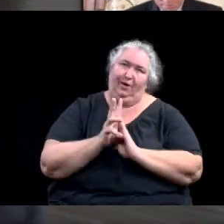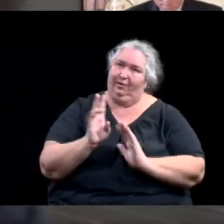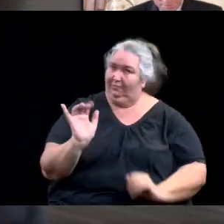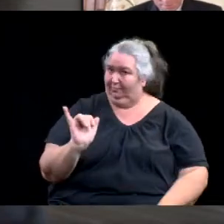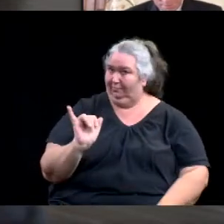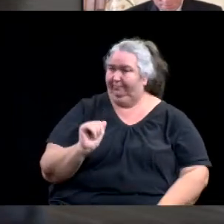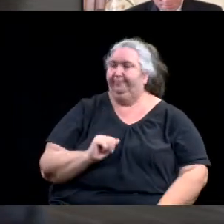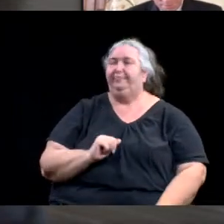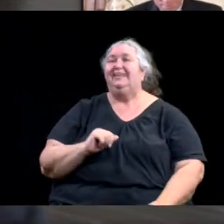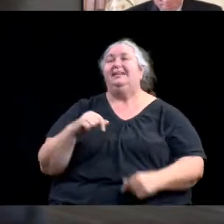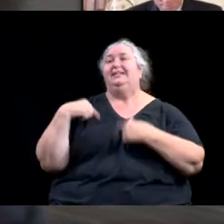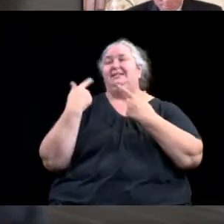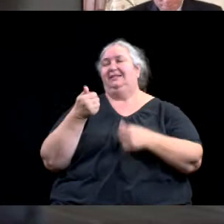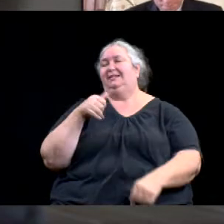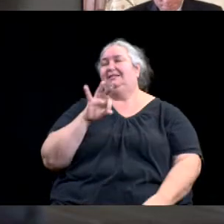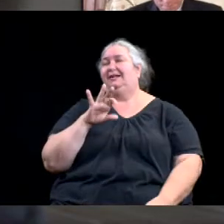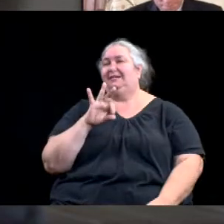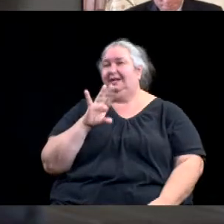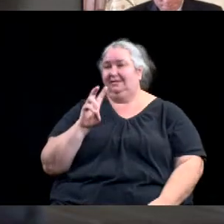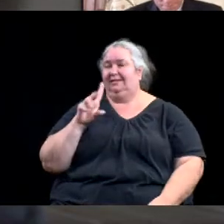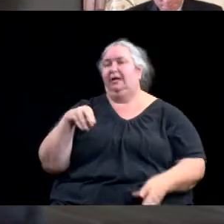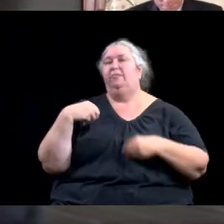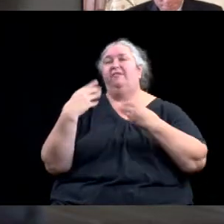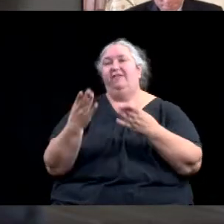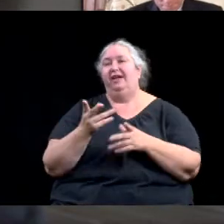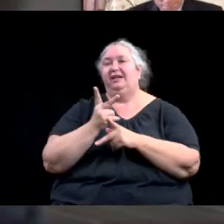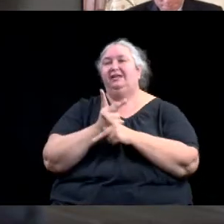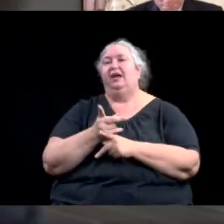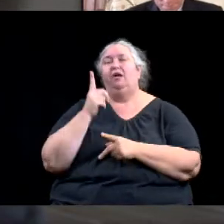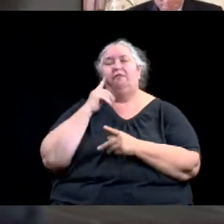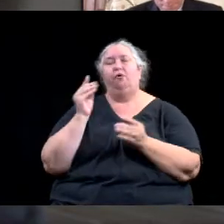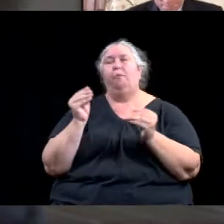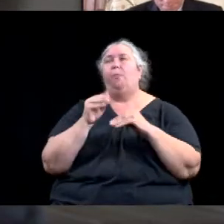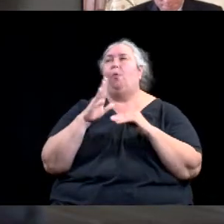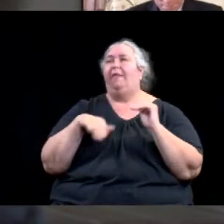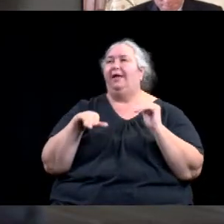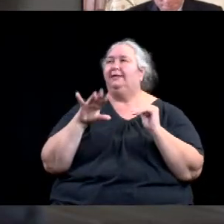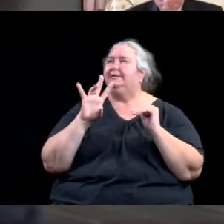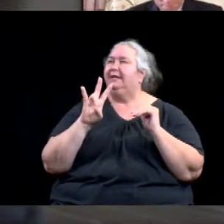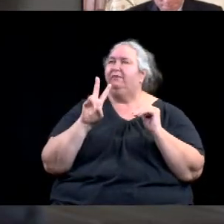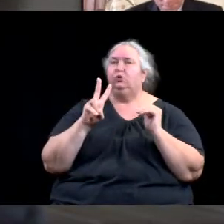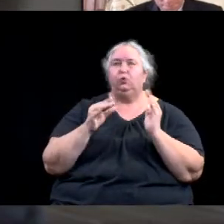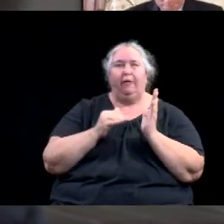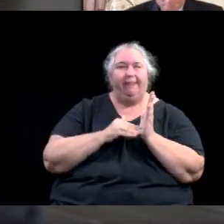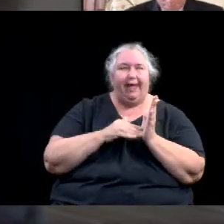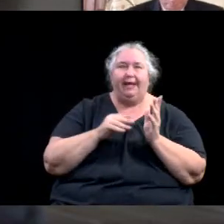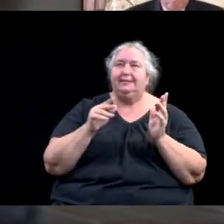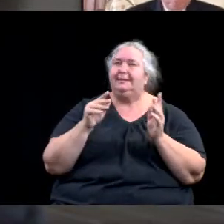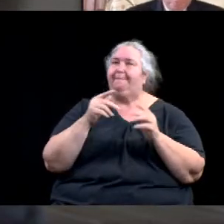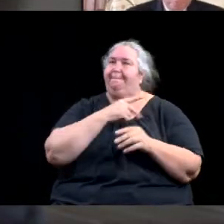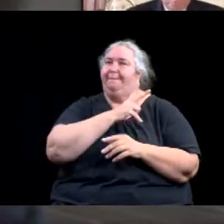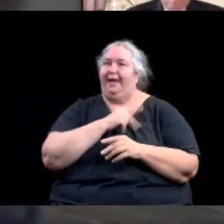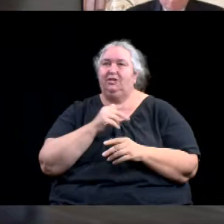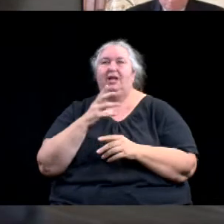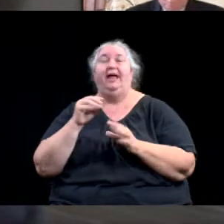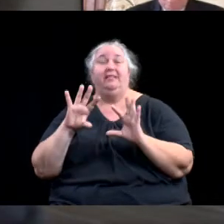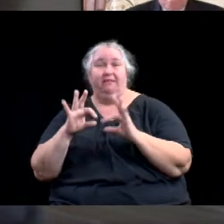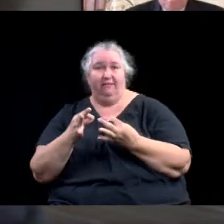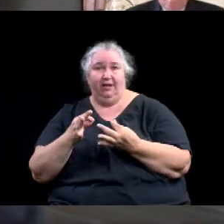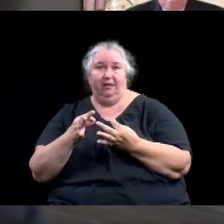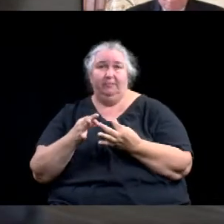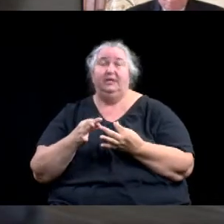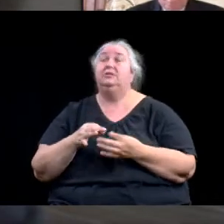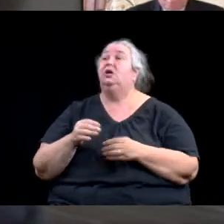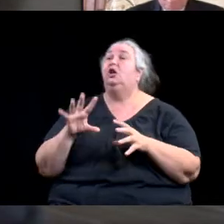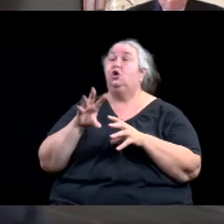families, including more than 20 million in uninsured care. We commend their service over the past 25 years